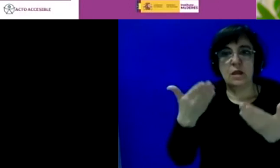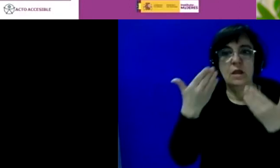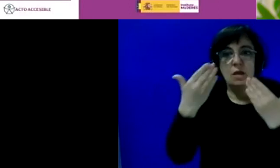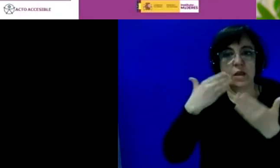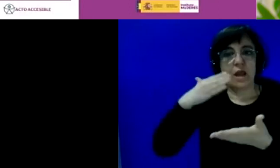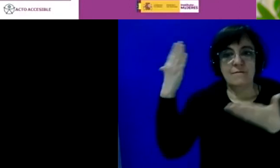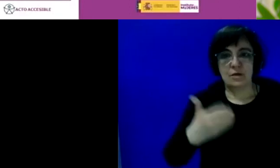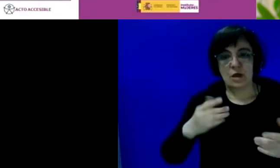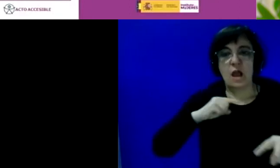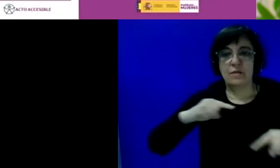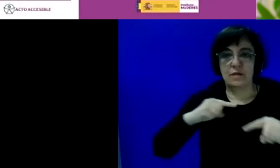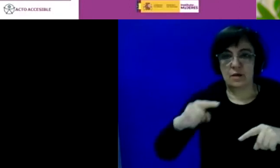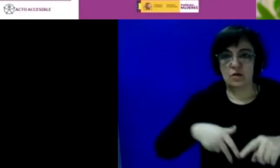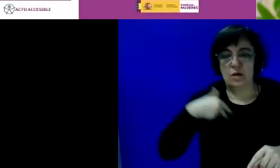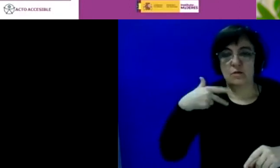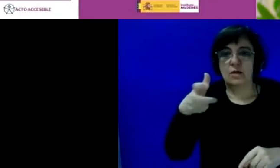First of all, I would like to